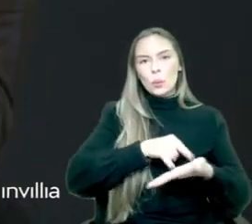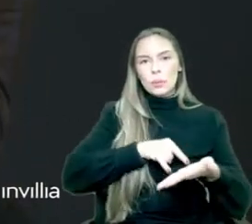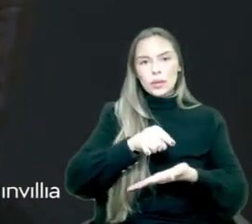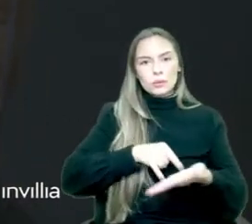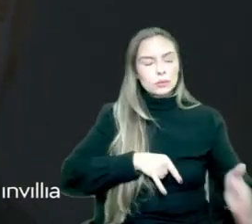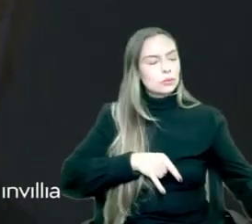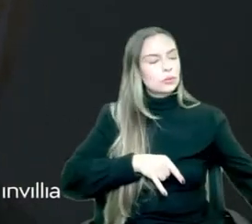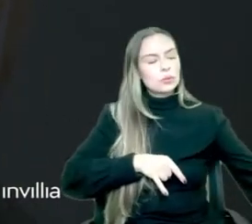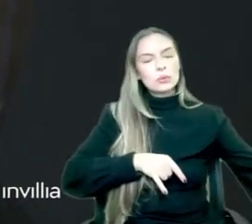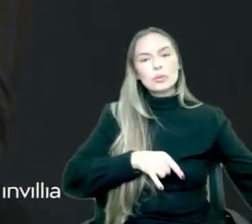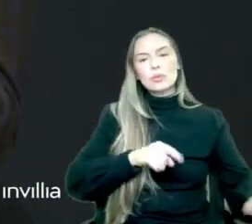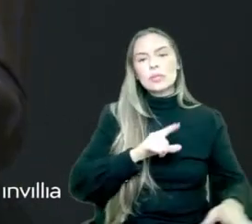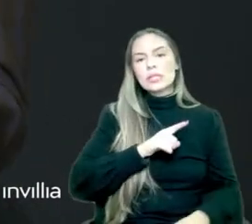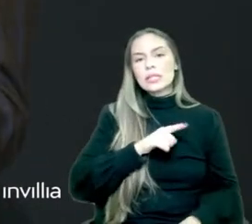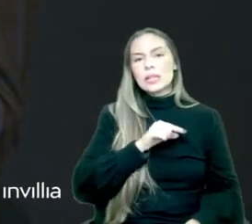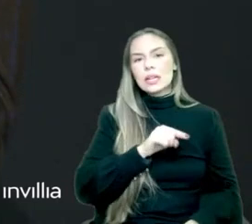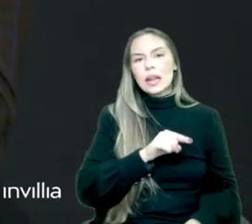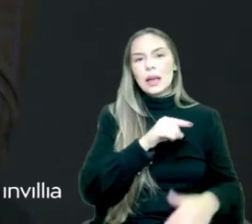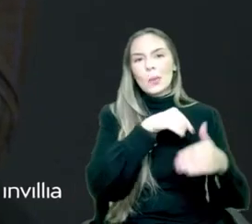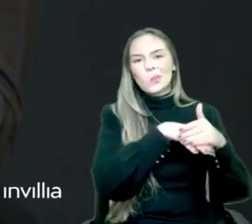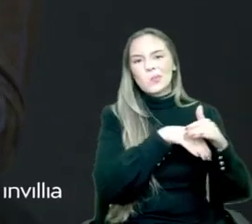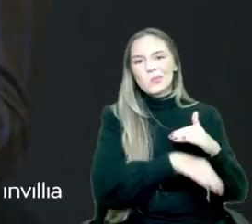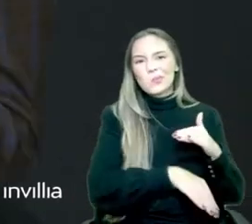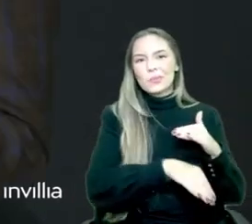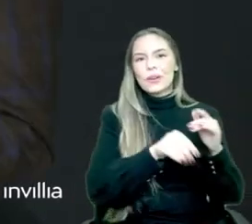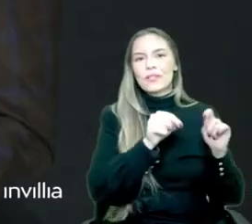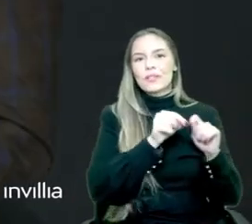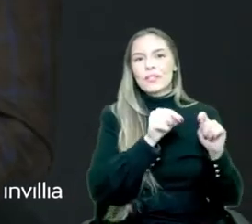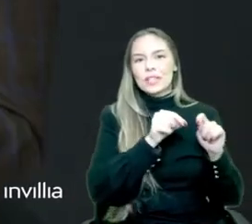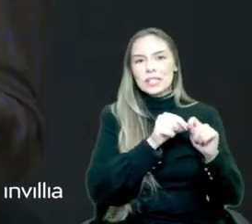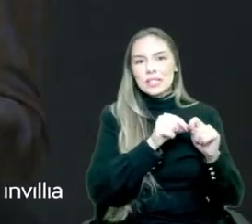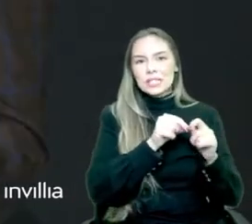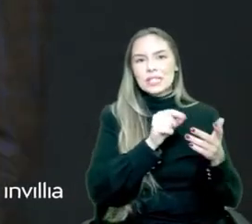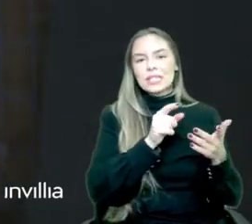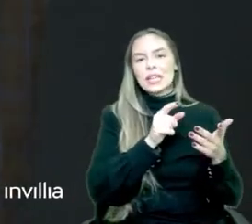chunking them up or breaking them down, you can just feed it into the model,